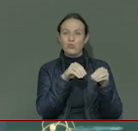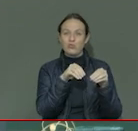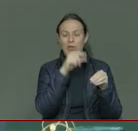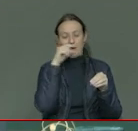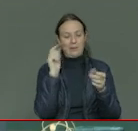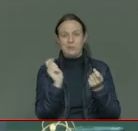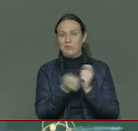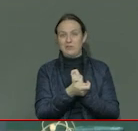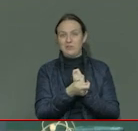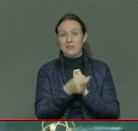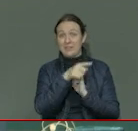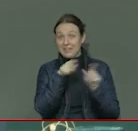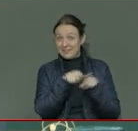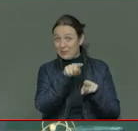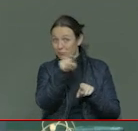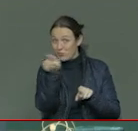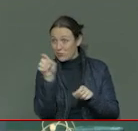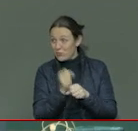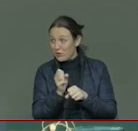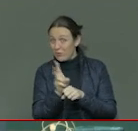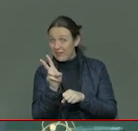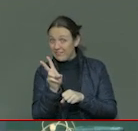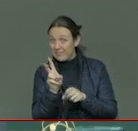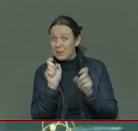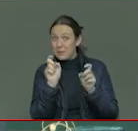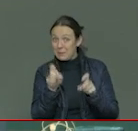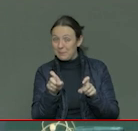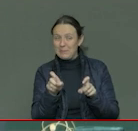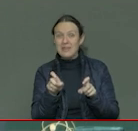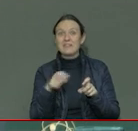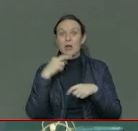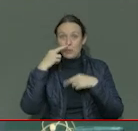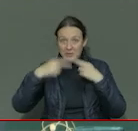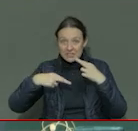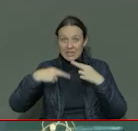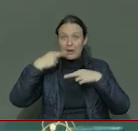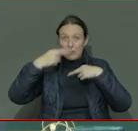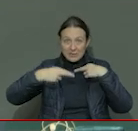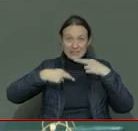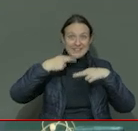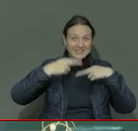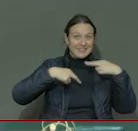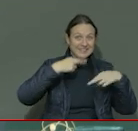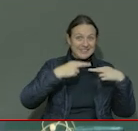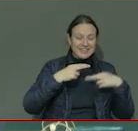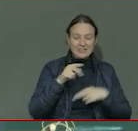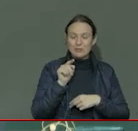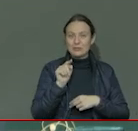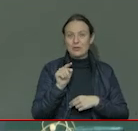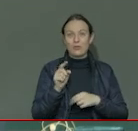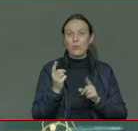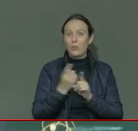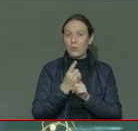are in grade 12, you know that if you need to remember something, repetition is key. So this whole thing